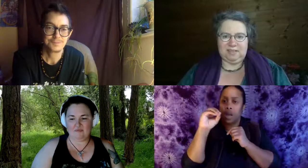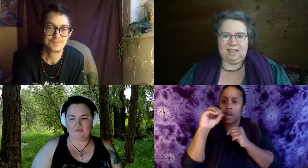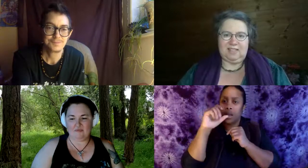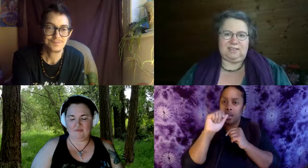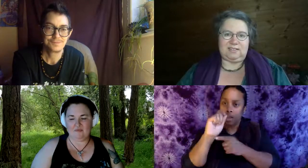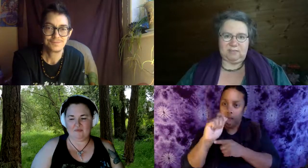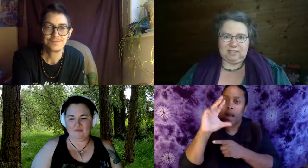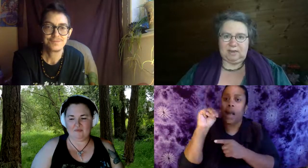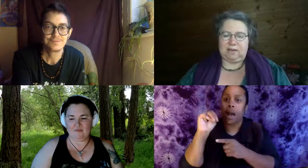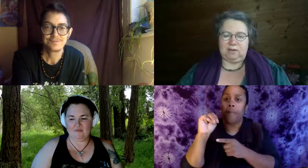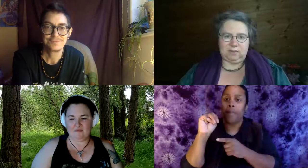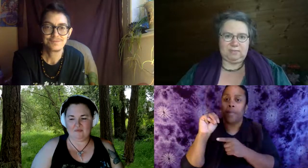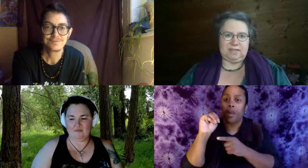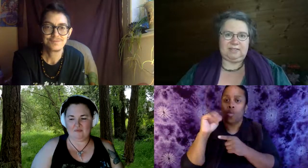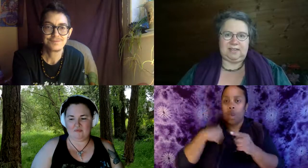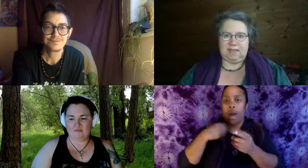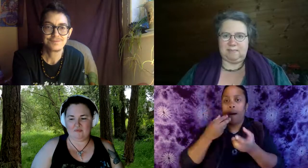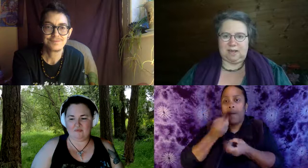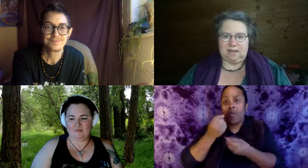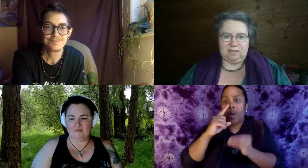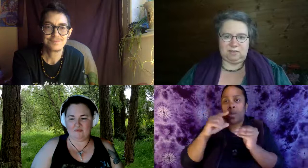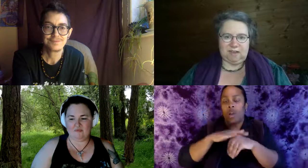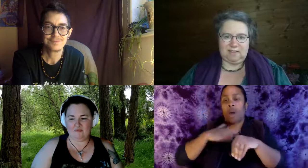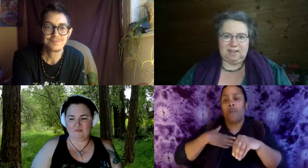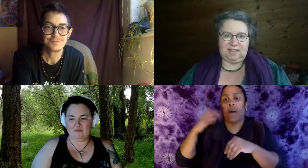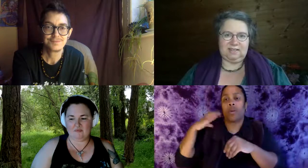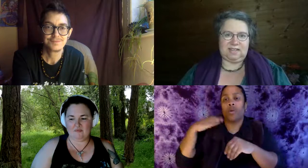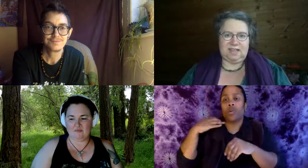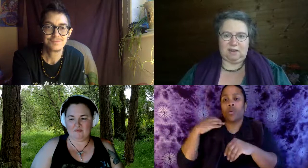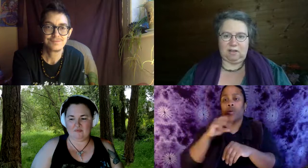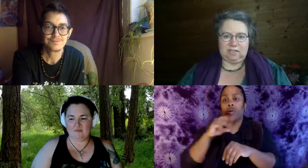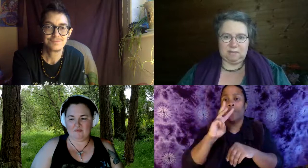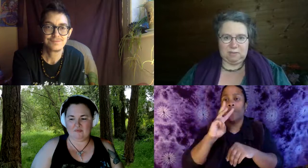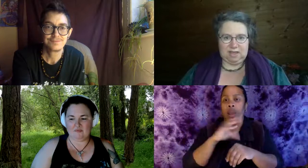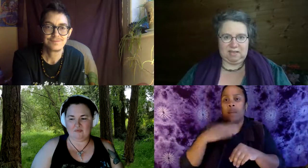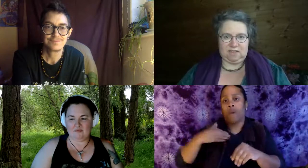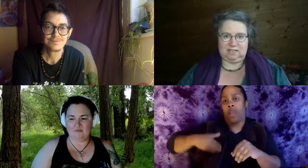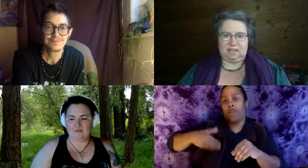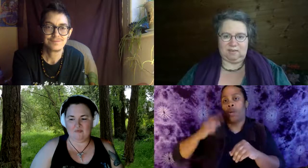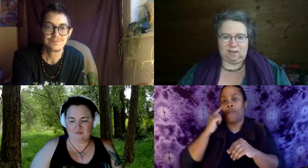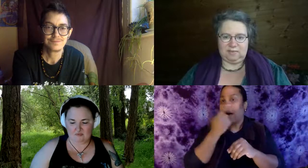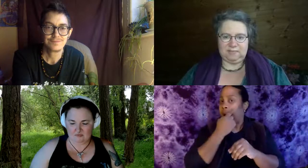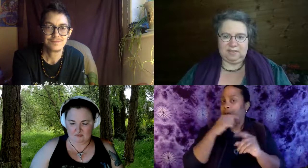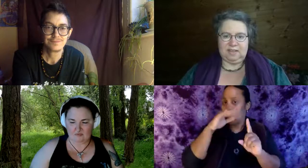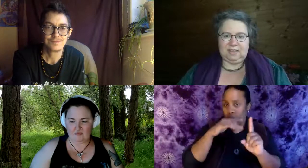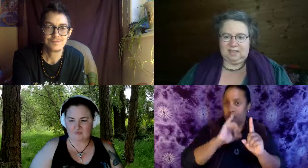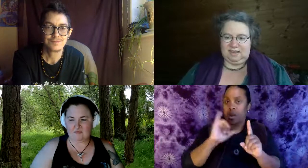LaureliShimayo.com. There's information on my coaching websites and my intuitive eye readings and all these MeWe events that I